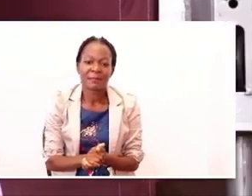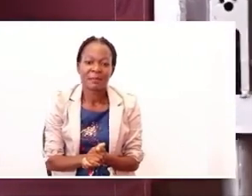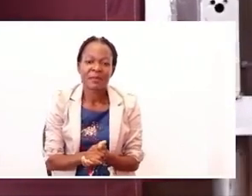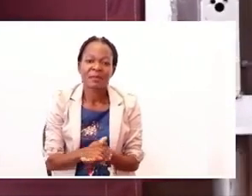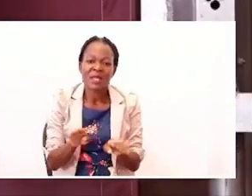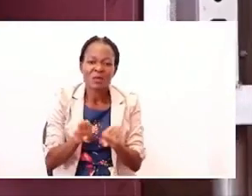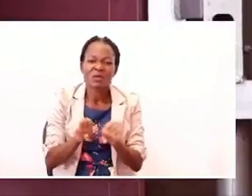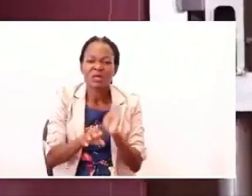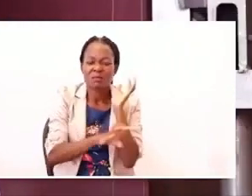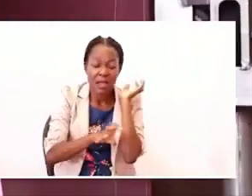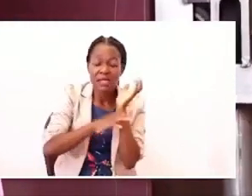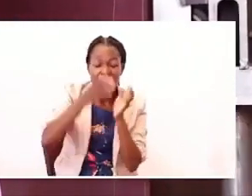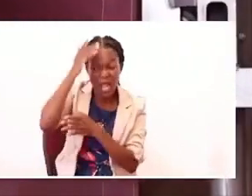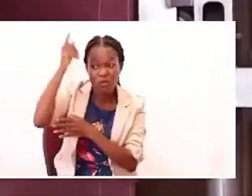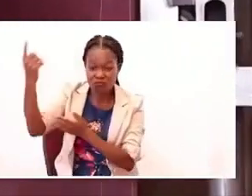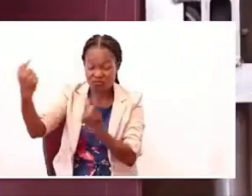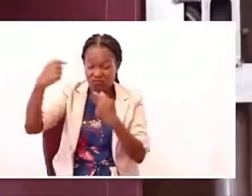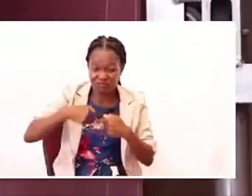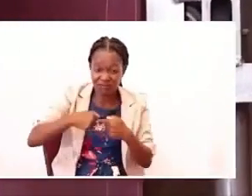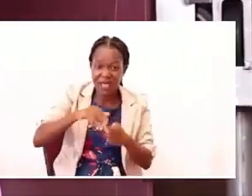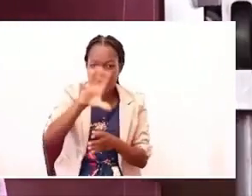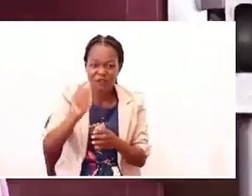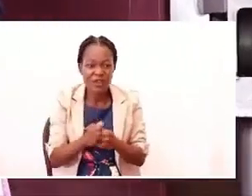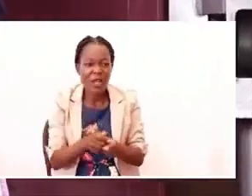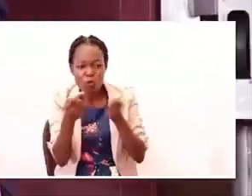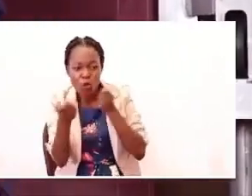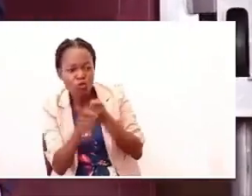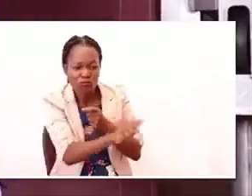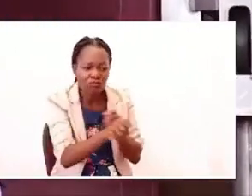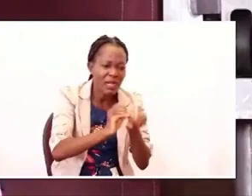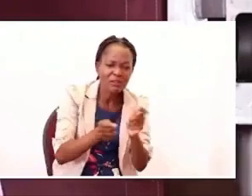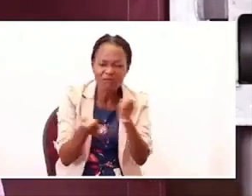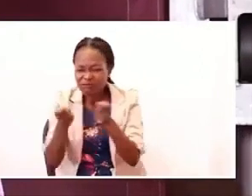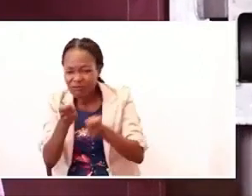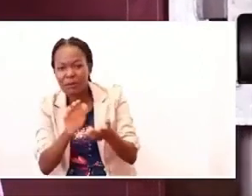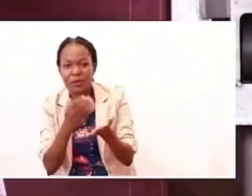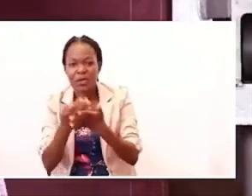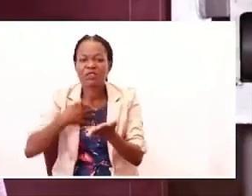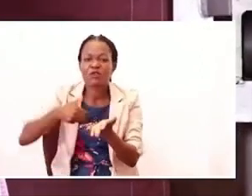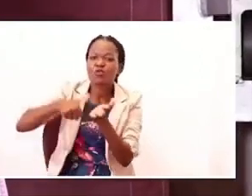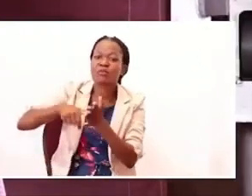neocolonialism, if that is what we want to call it, has been entrenched on the African continent.